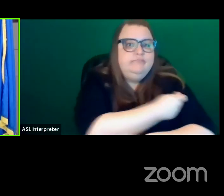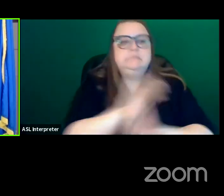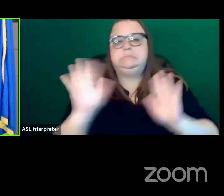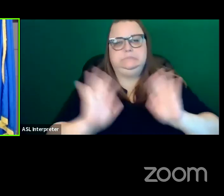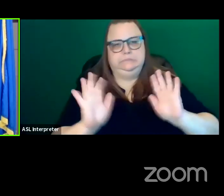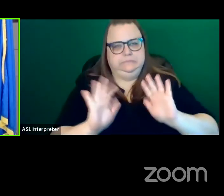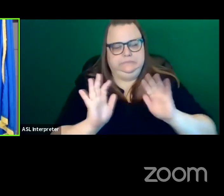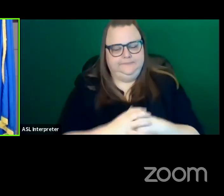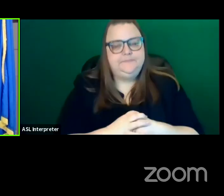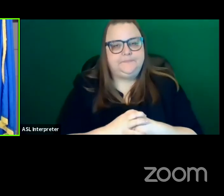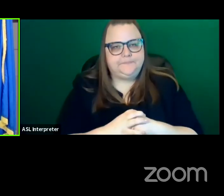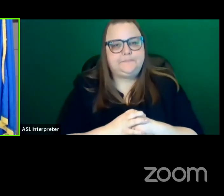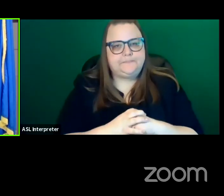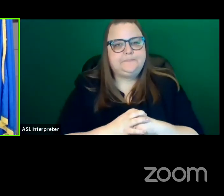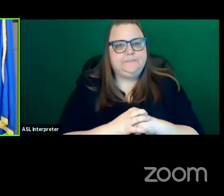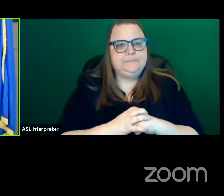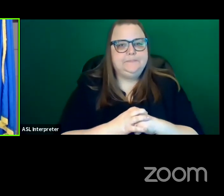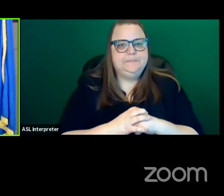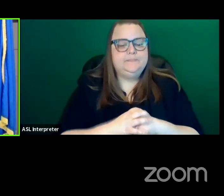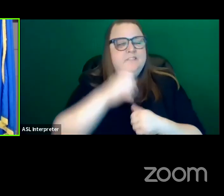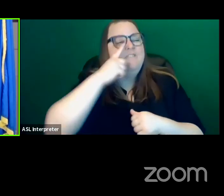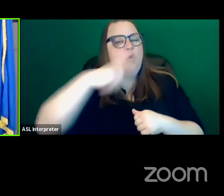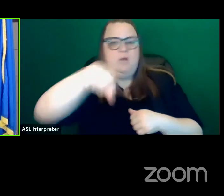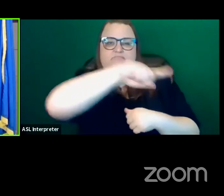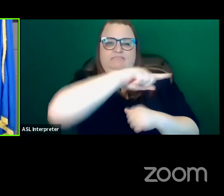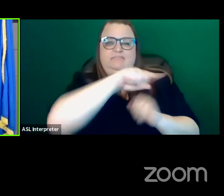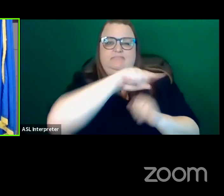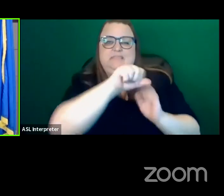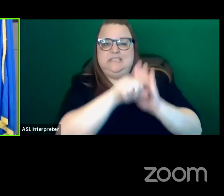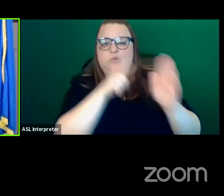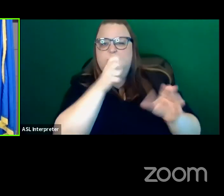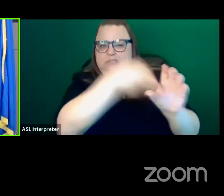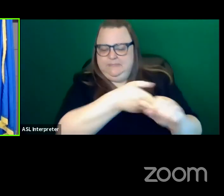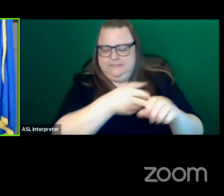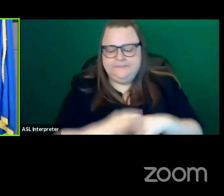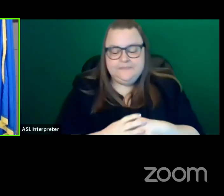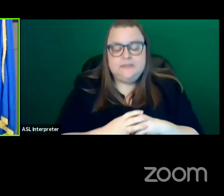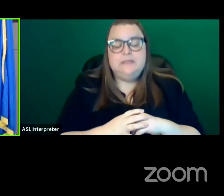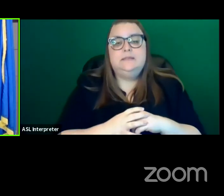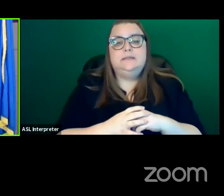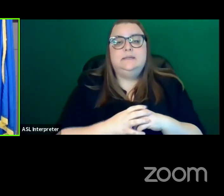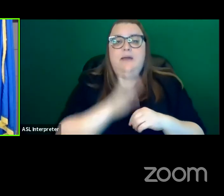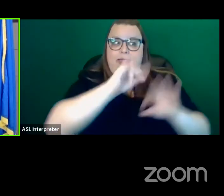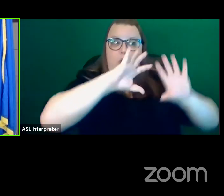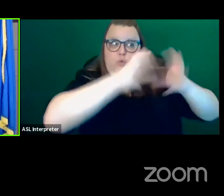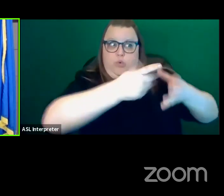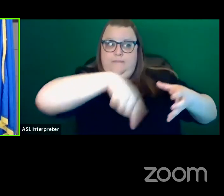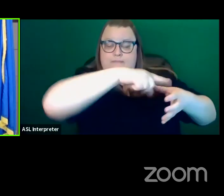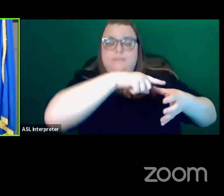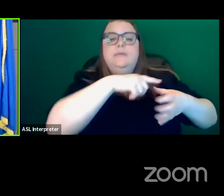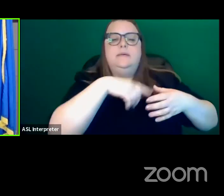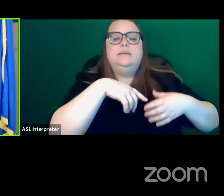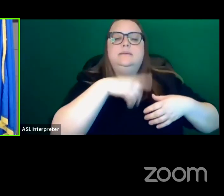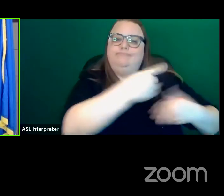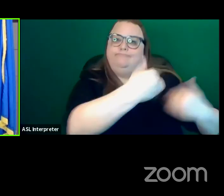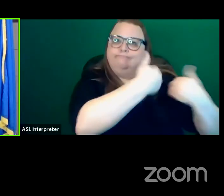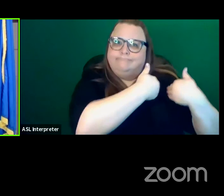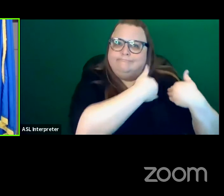residents in these participating states. The work group has been charged with staying abreast of vaccine